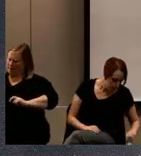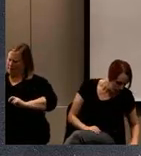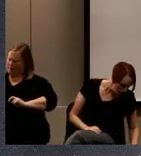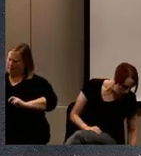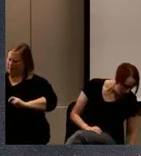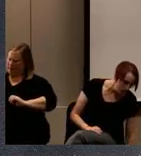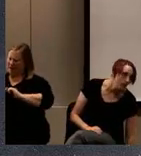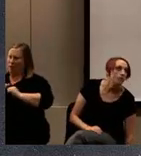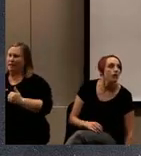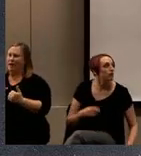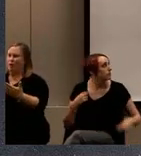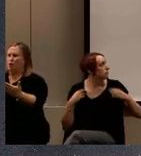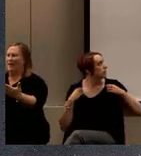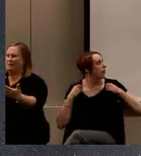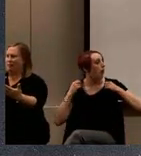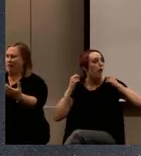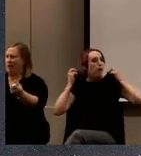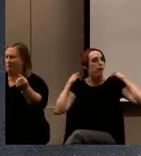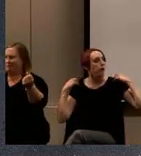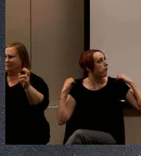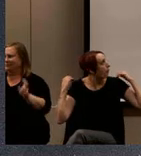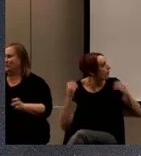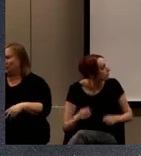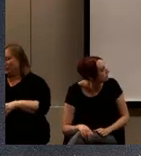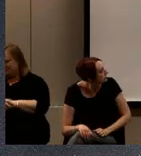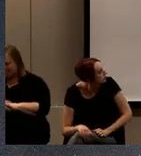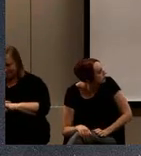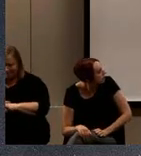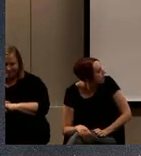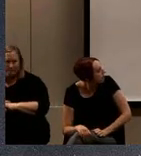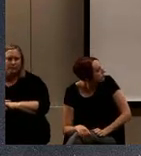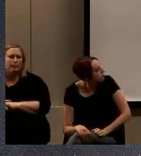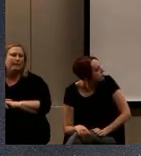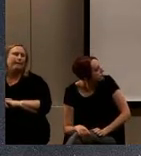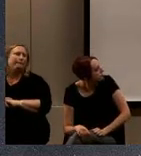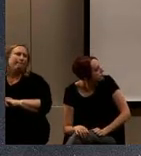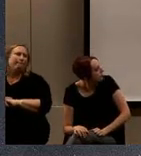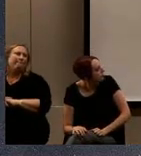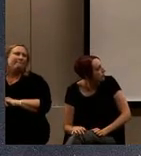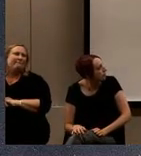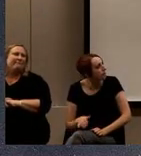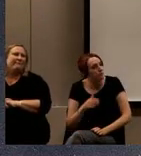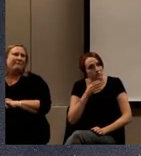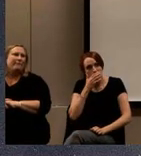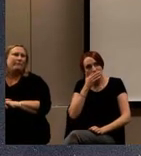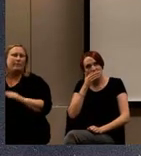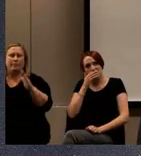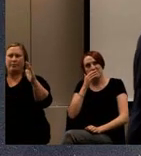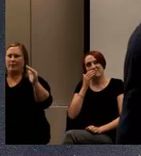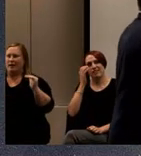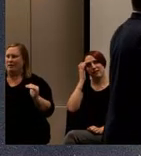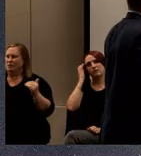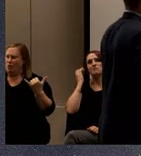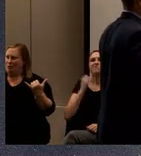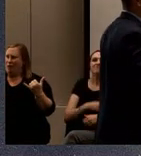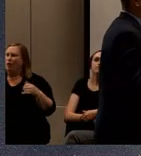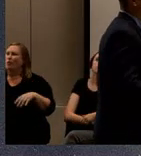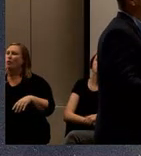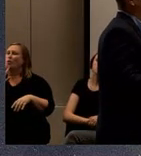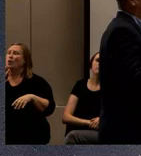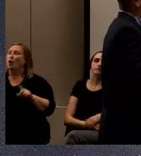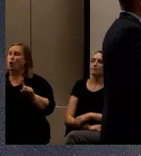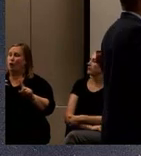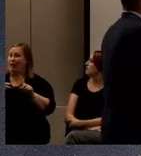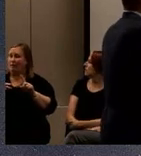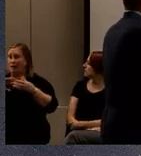it. But with that all being said, I'll kind of get into a little bit of a roadmap for what we're going to talk about. First, we're going to look at the